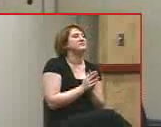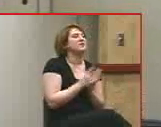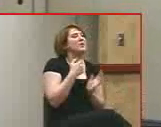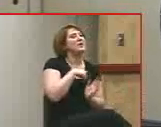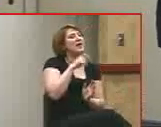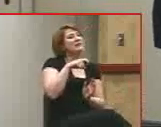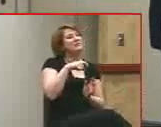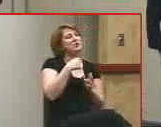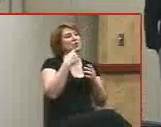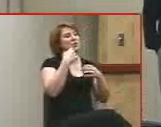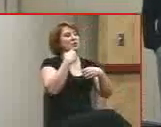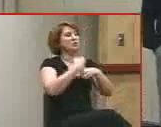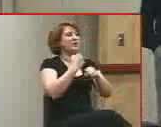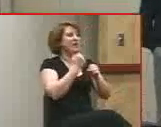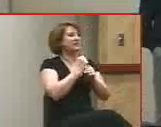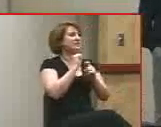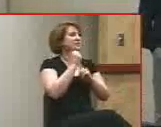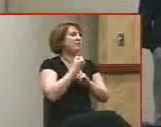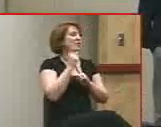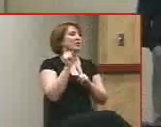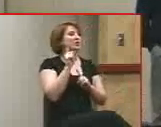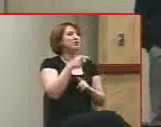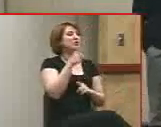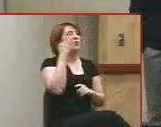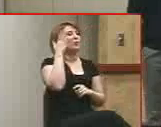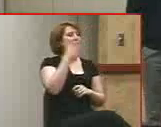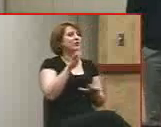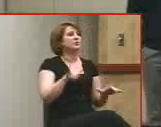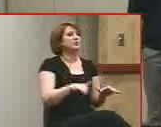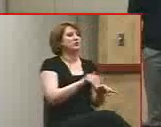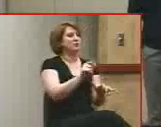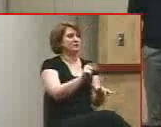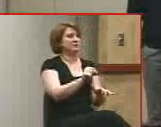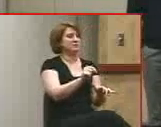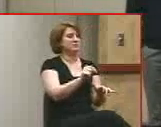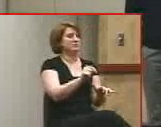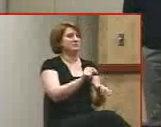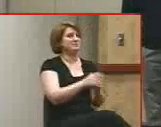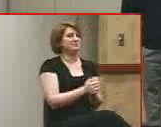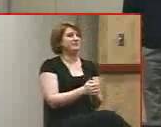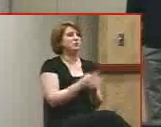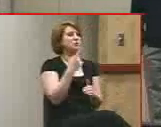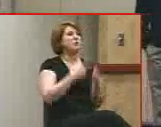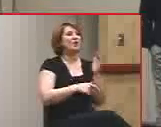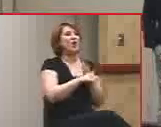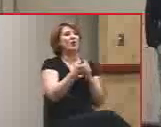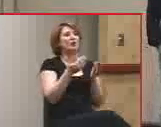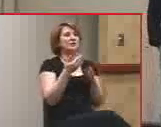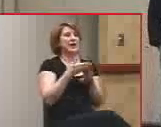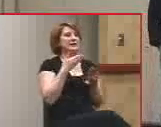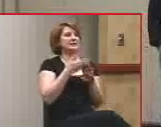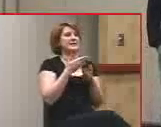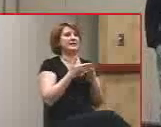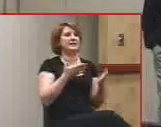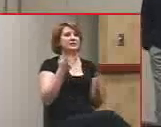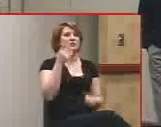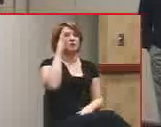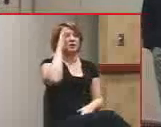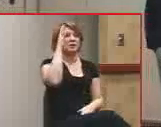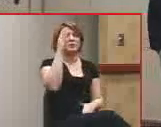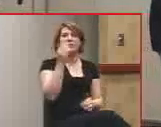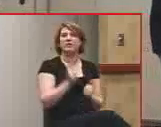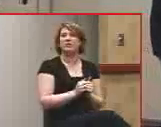create situations where she's going to do it. What other kinds of antecedent things anybody come up with?